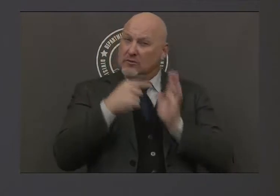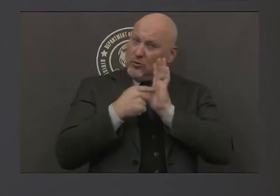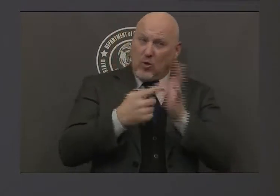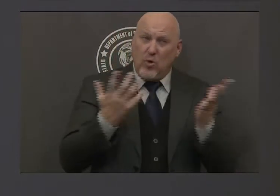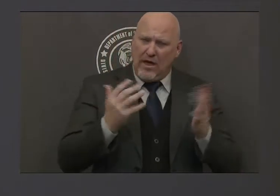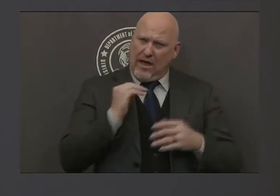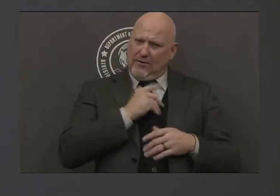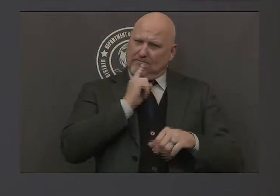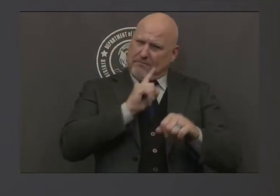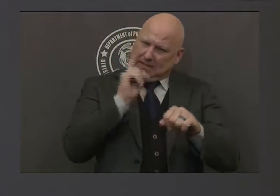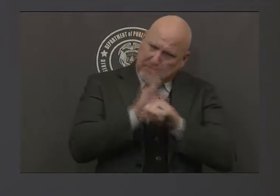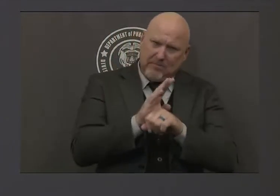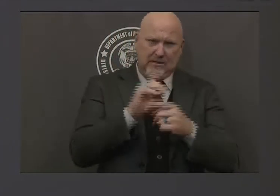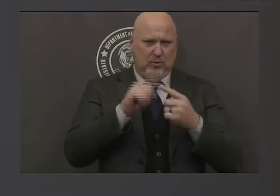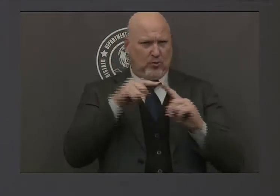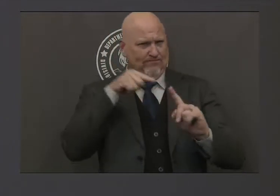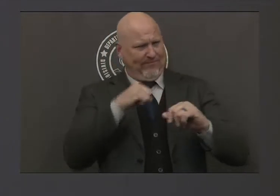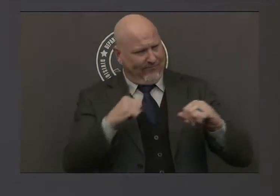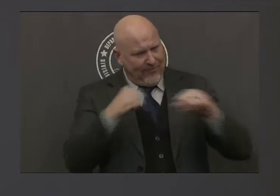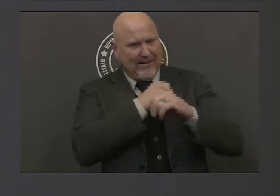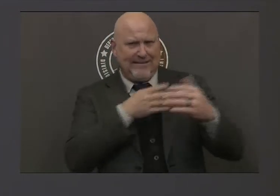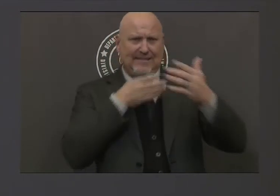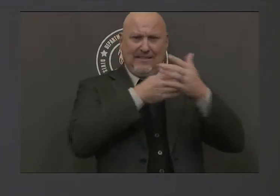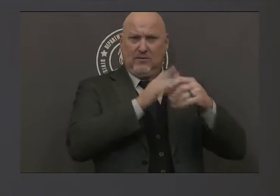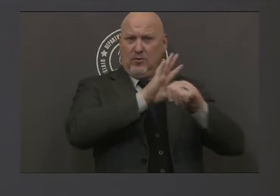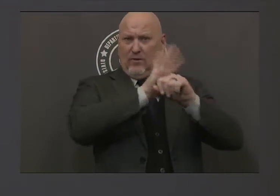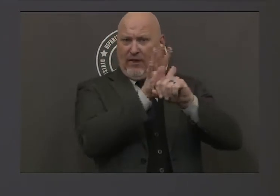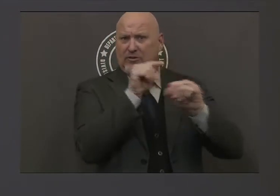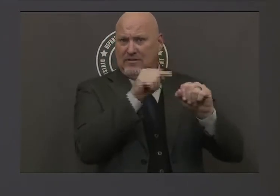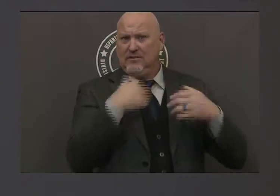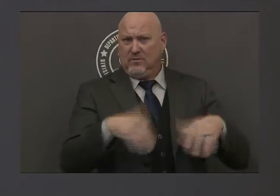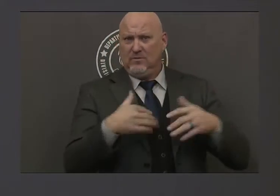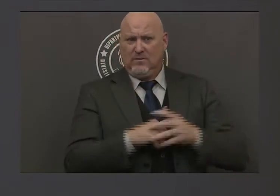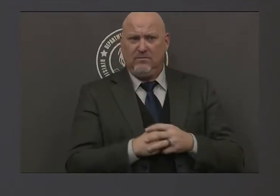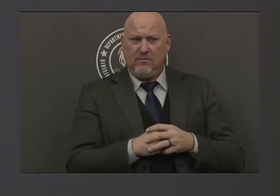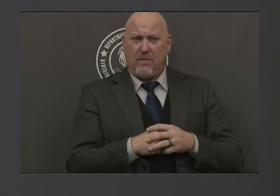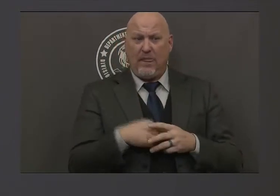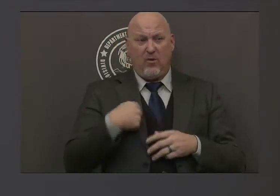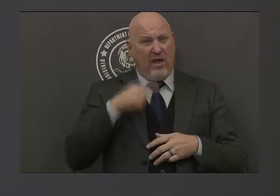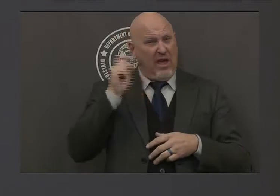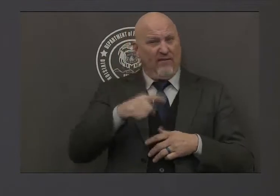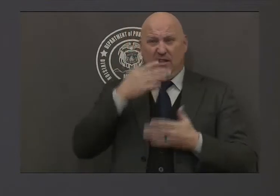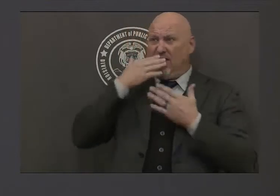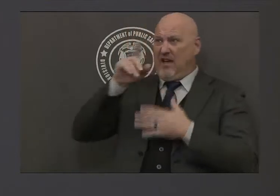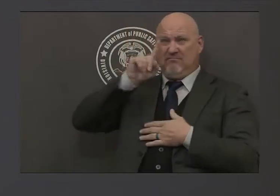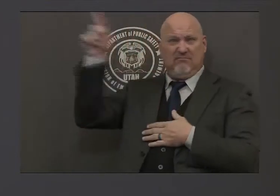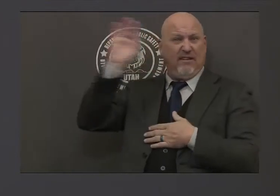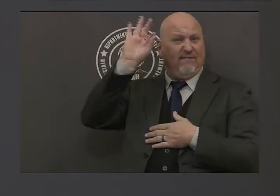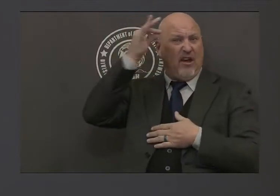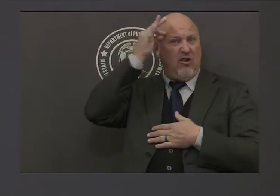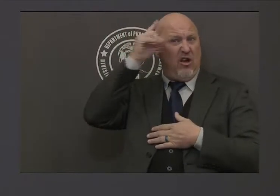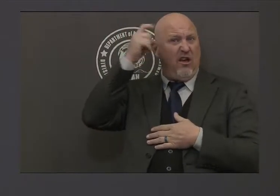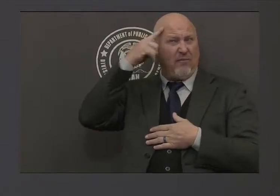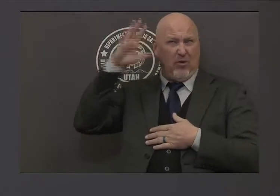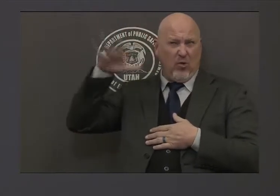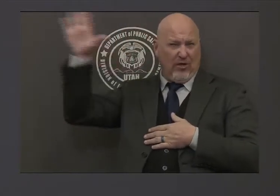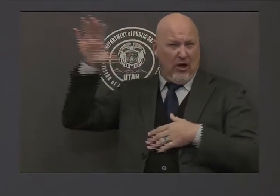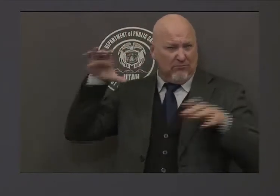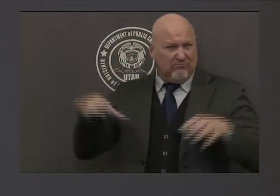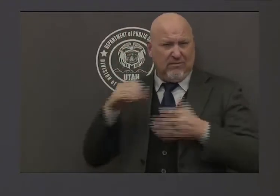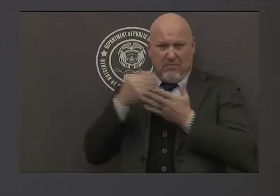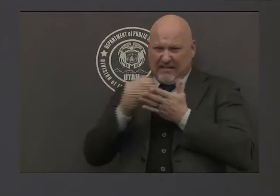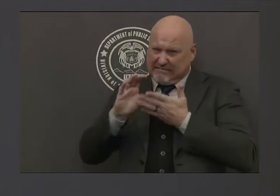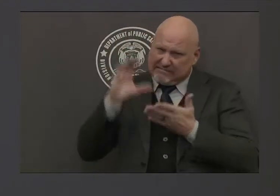got one thing very right in the way that they have worked to put this plan together and to develop